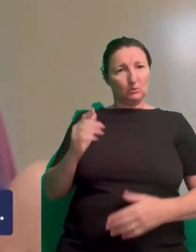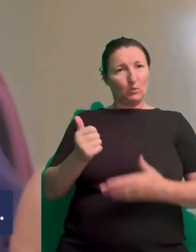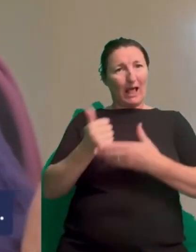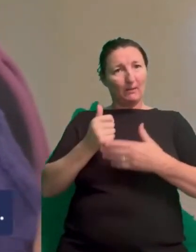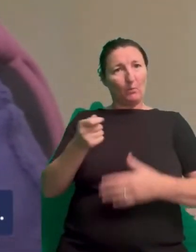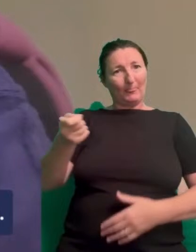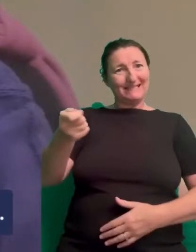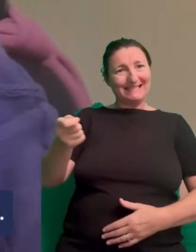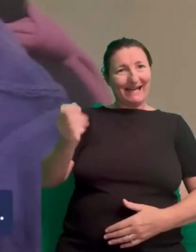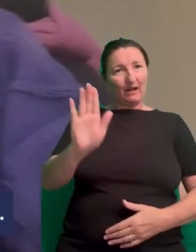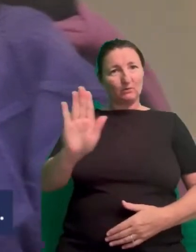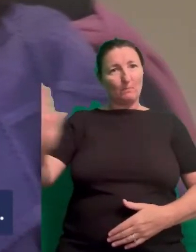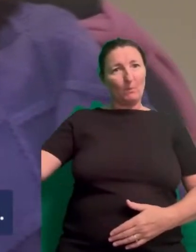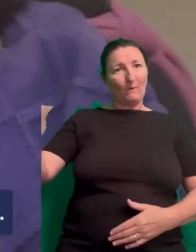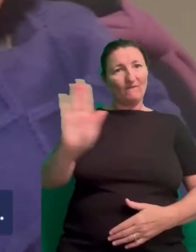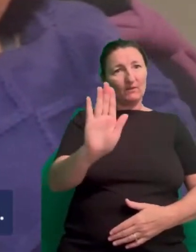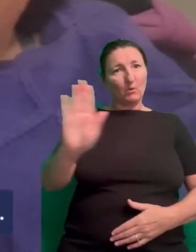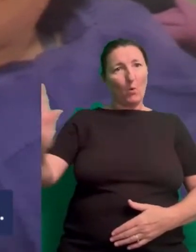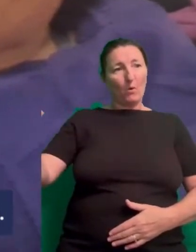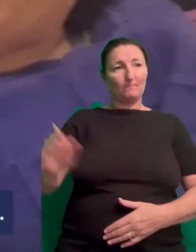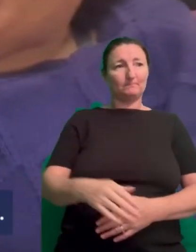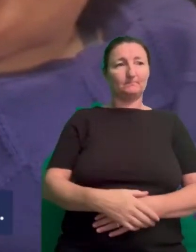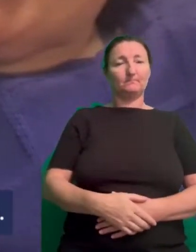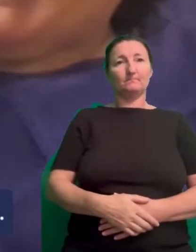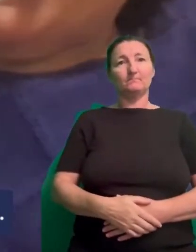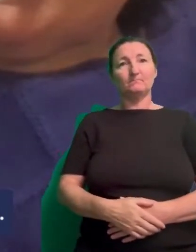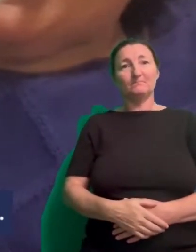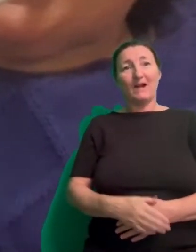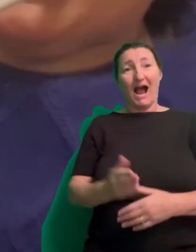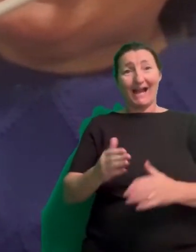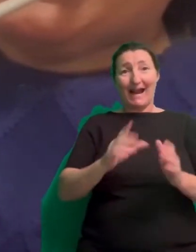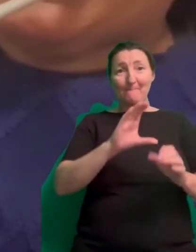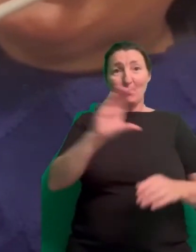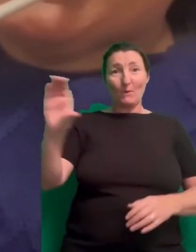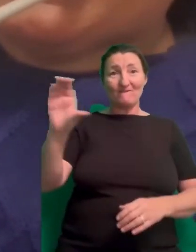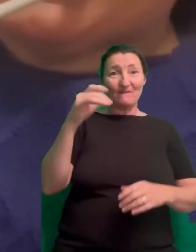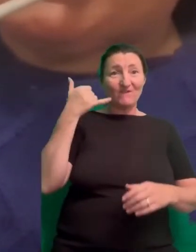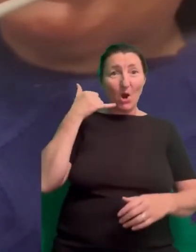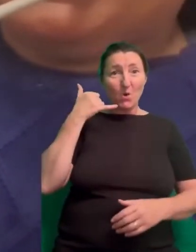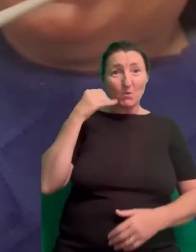Can also move my phone, as you can see there.